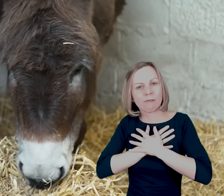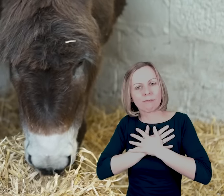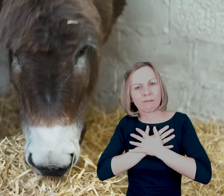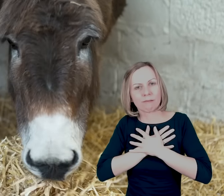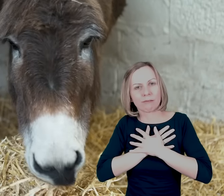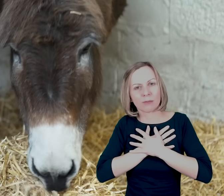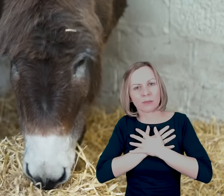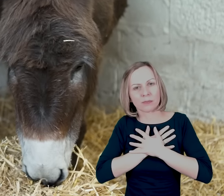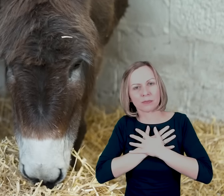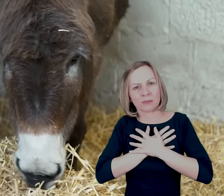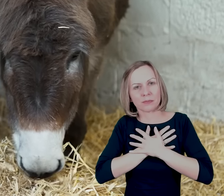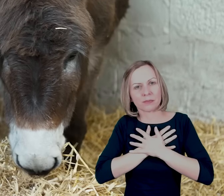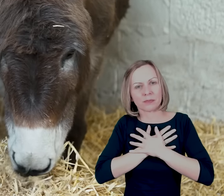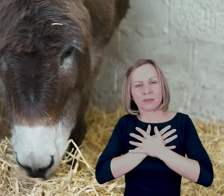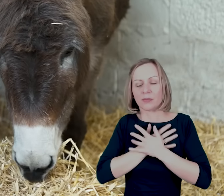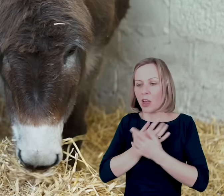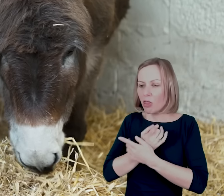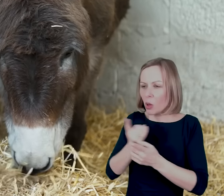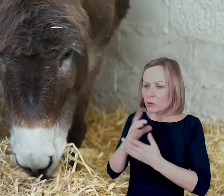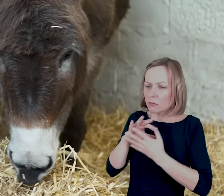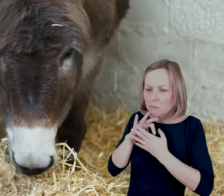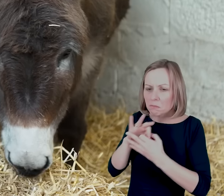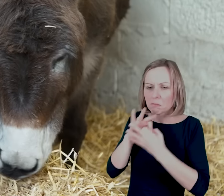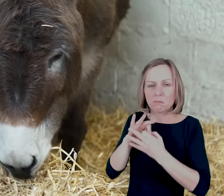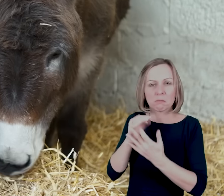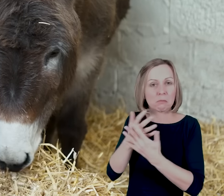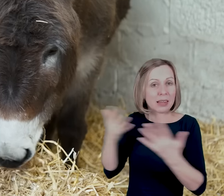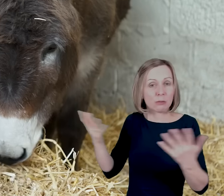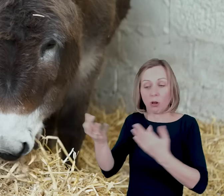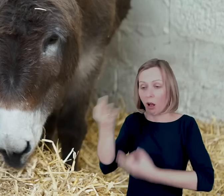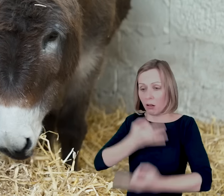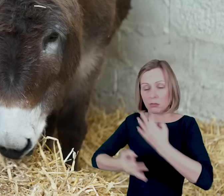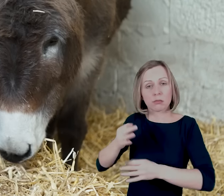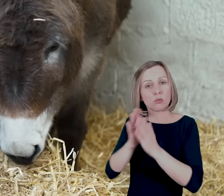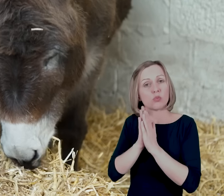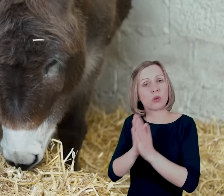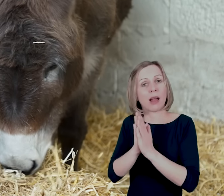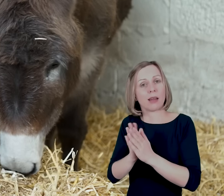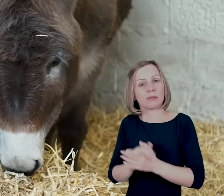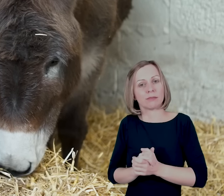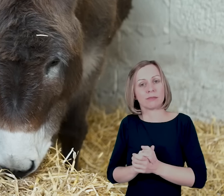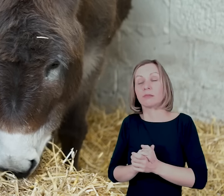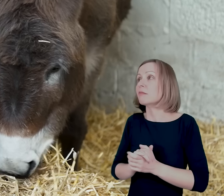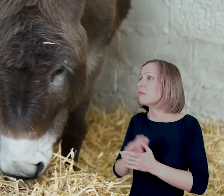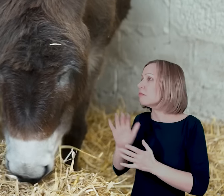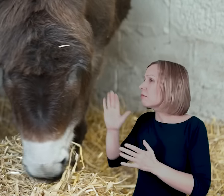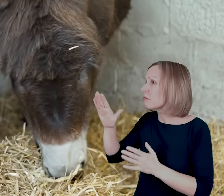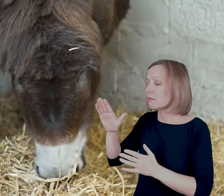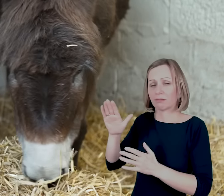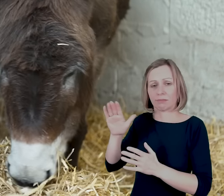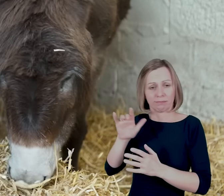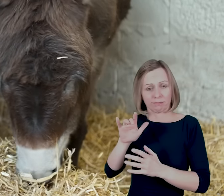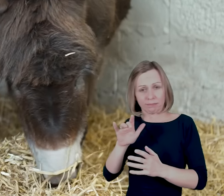love. We pray for those especially close to us and those who have asked for our prayers. We ask you, Lord,